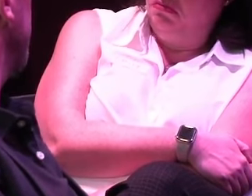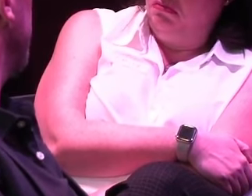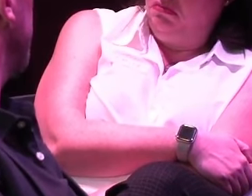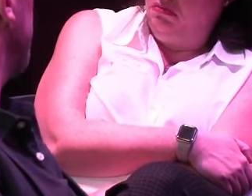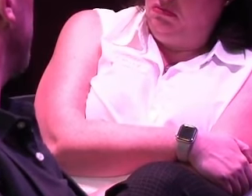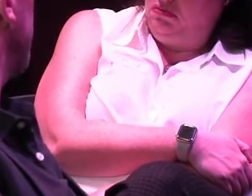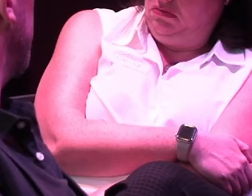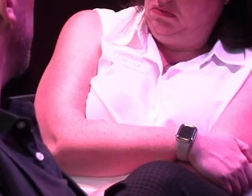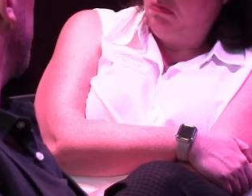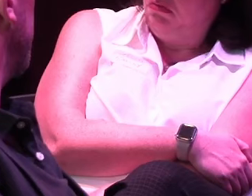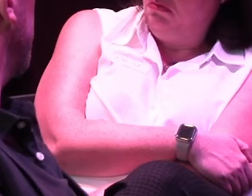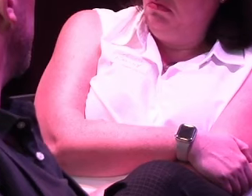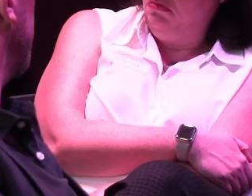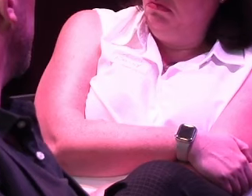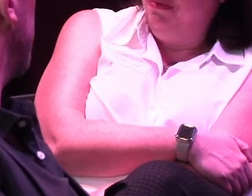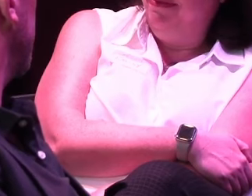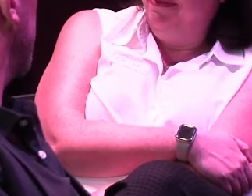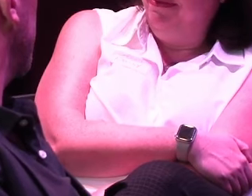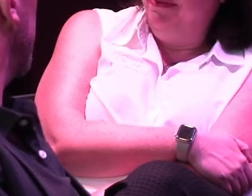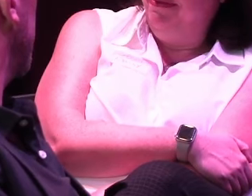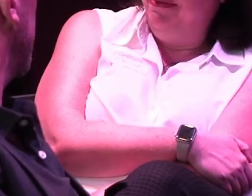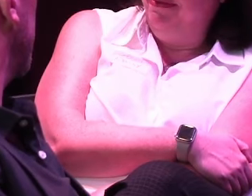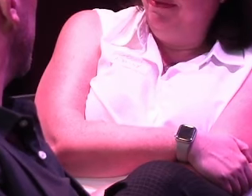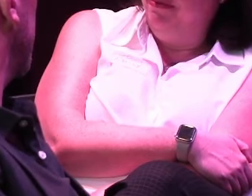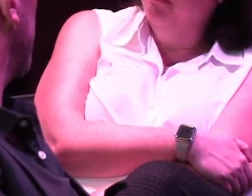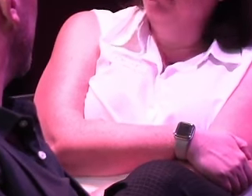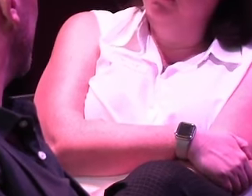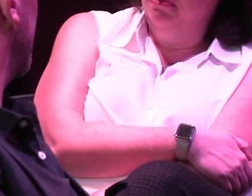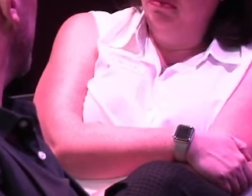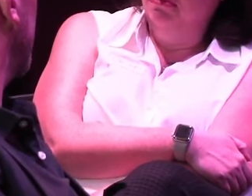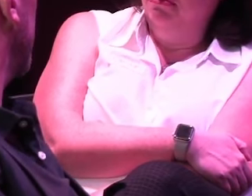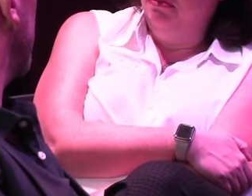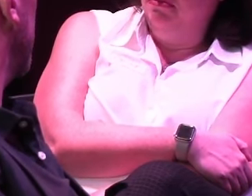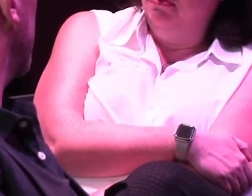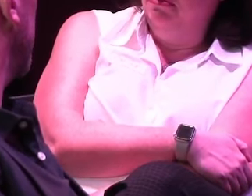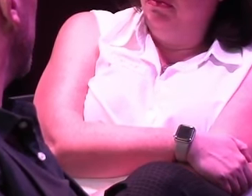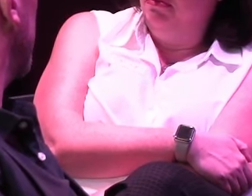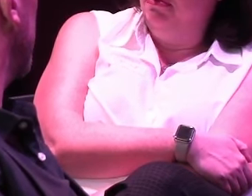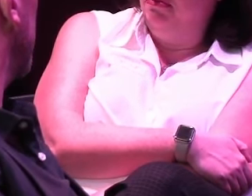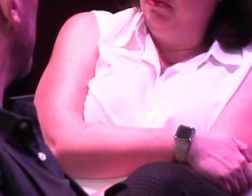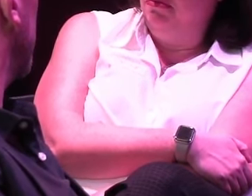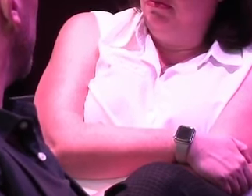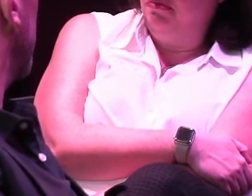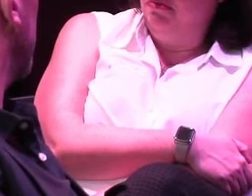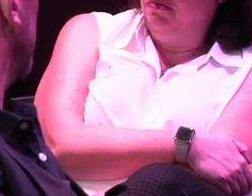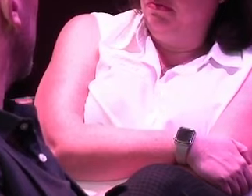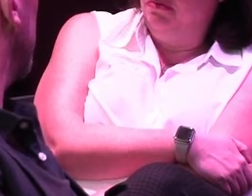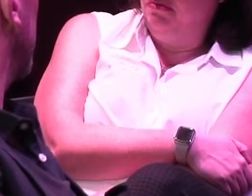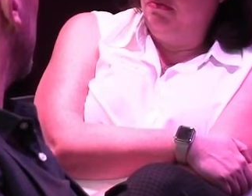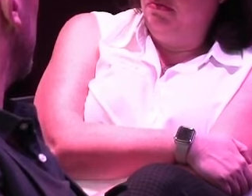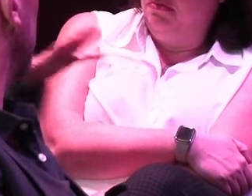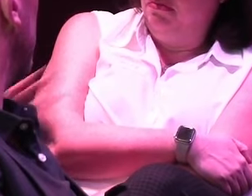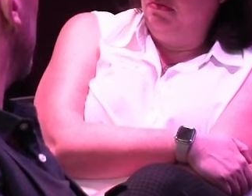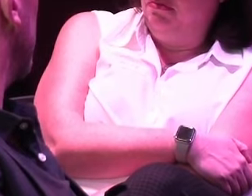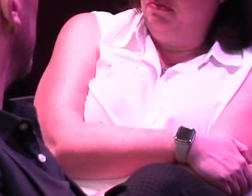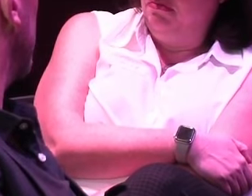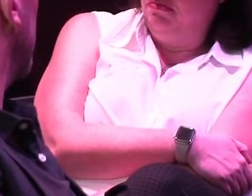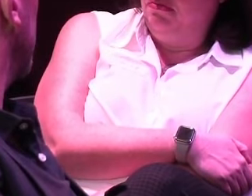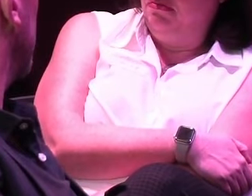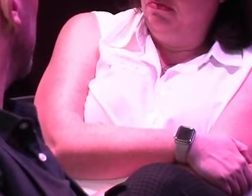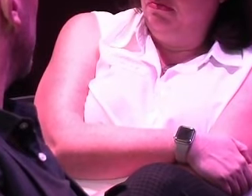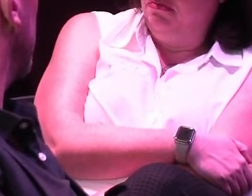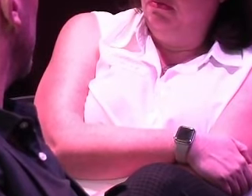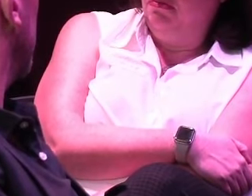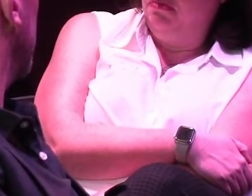so just thank you, everybody, for all your work. It's working. Yeah. And not just the perseverance, it's being in this entire